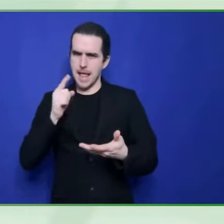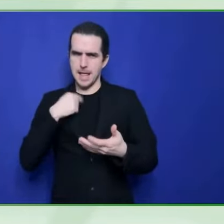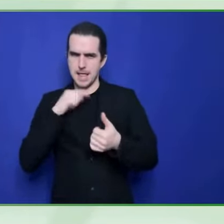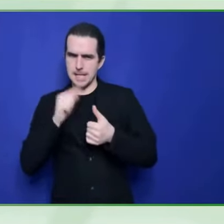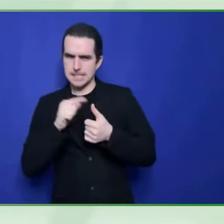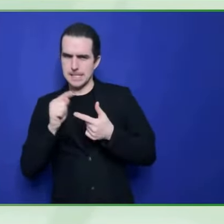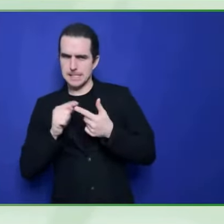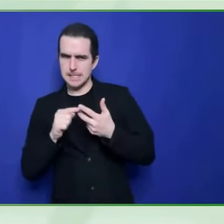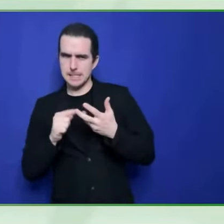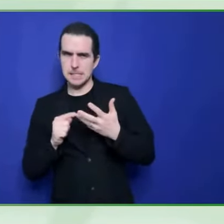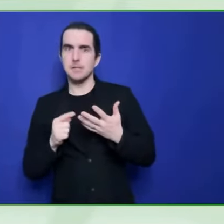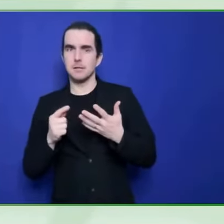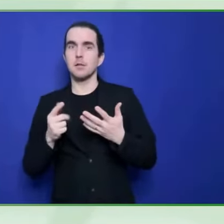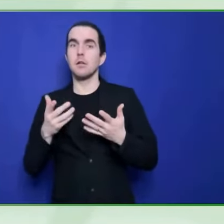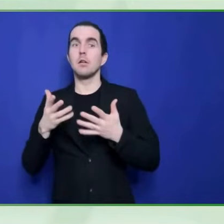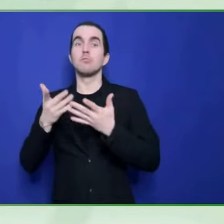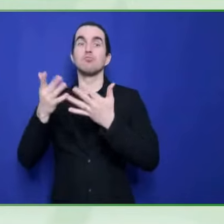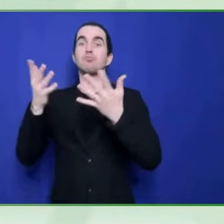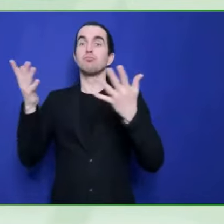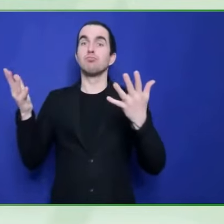app. That is at least my